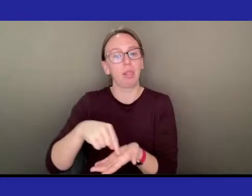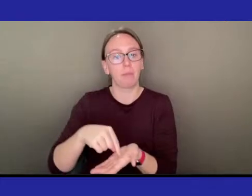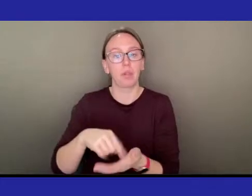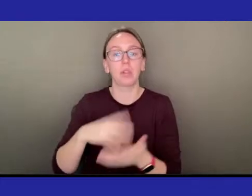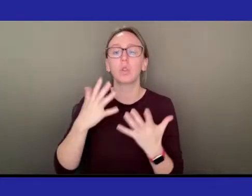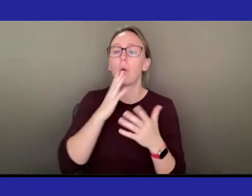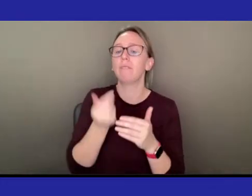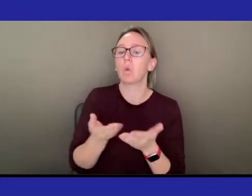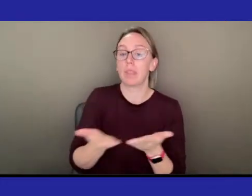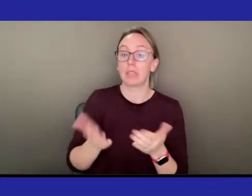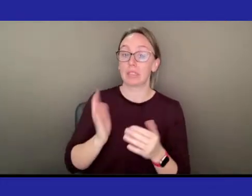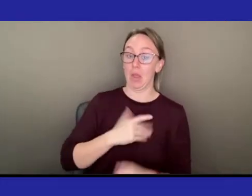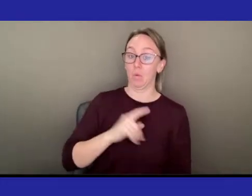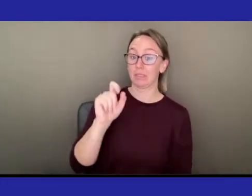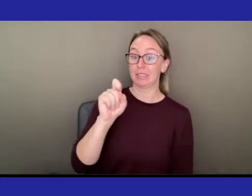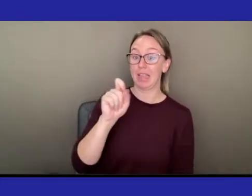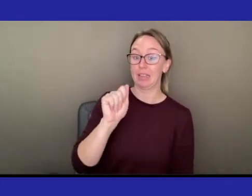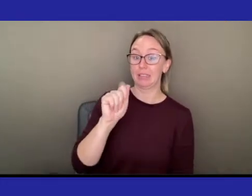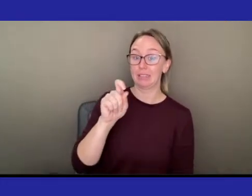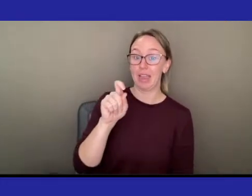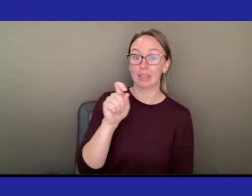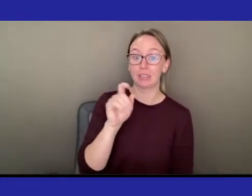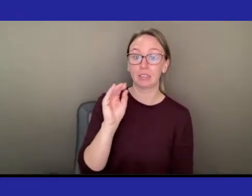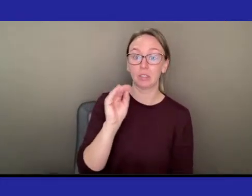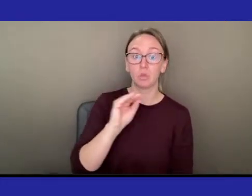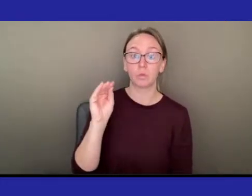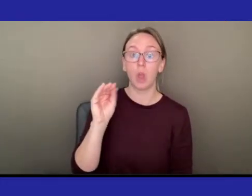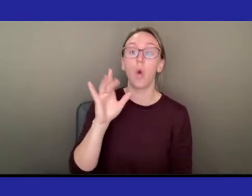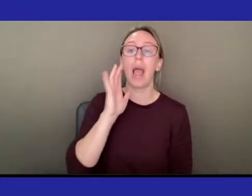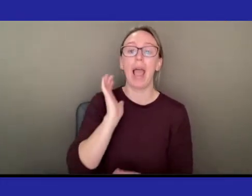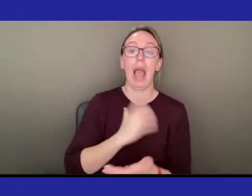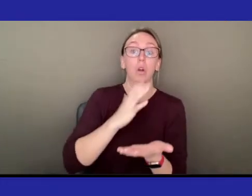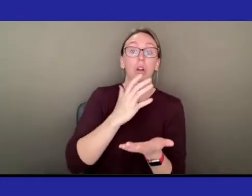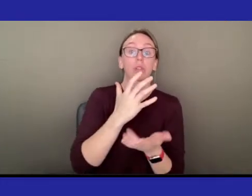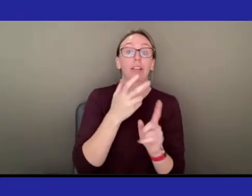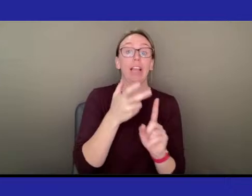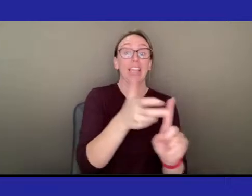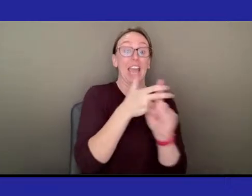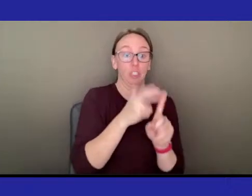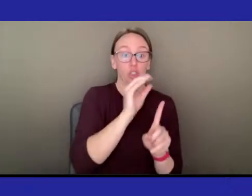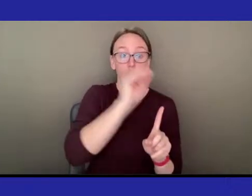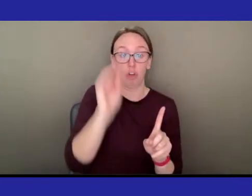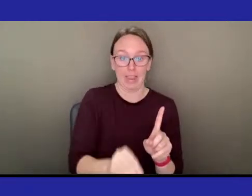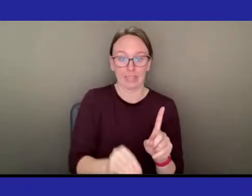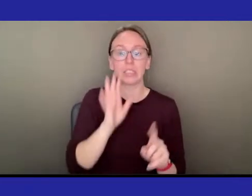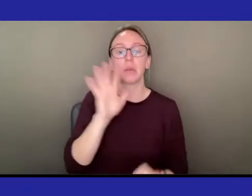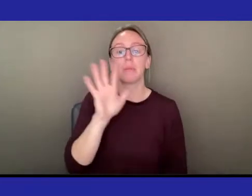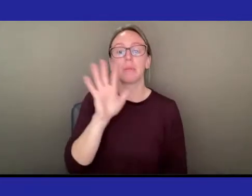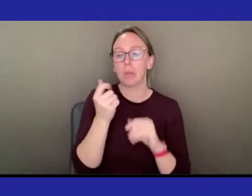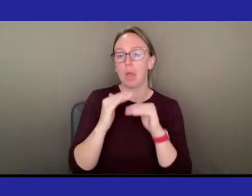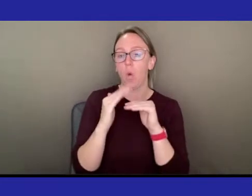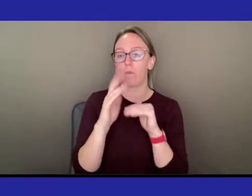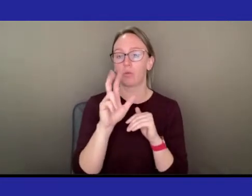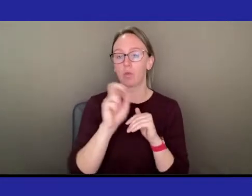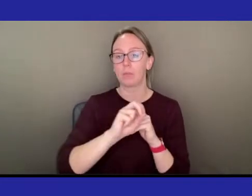per se was 3% on our lung cancer screening program, which is slightly higher than the national average. Next slide, please.